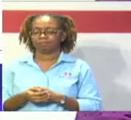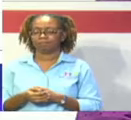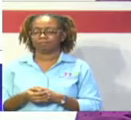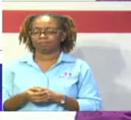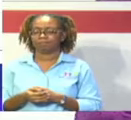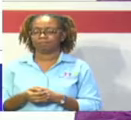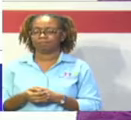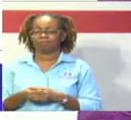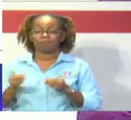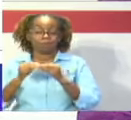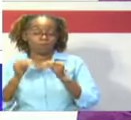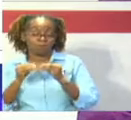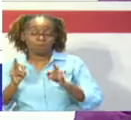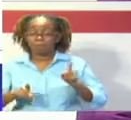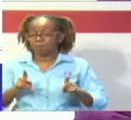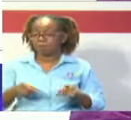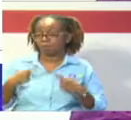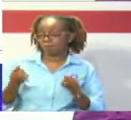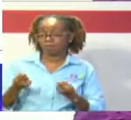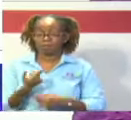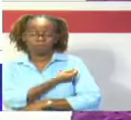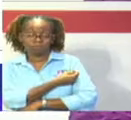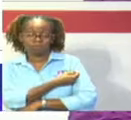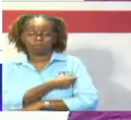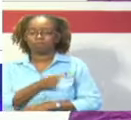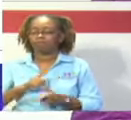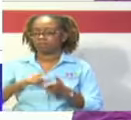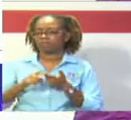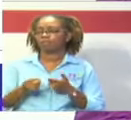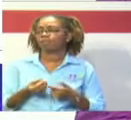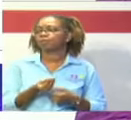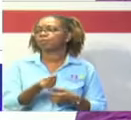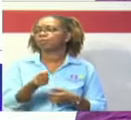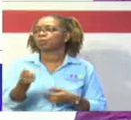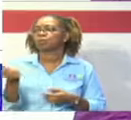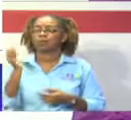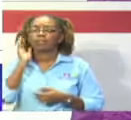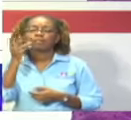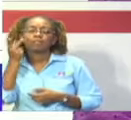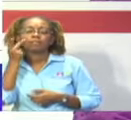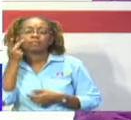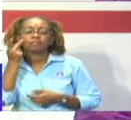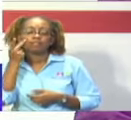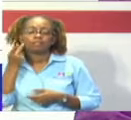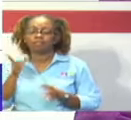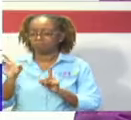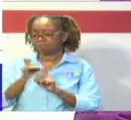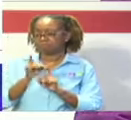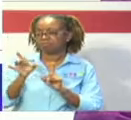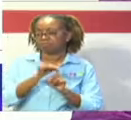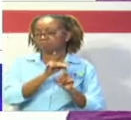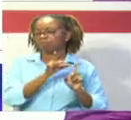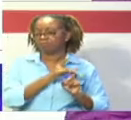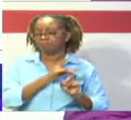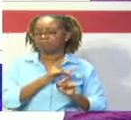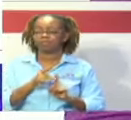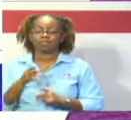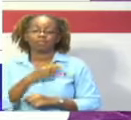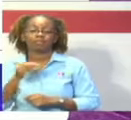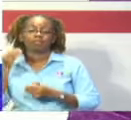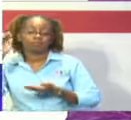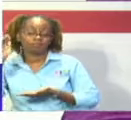have, the fewer new infections we will have, and the lower the chance of additional variants arising. So just